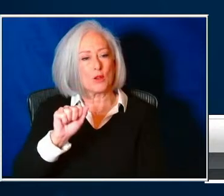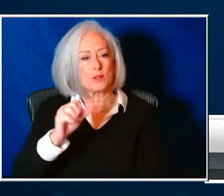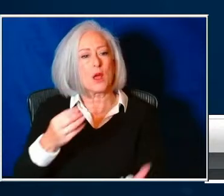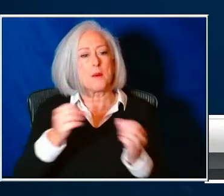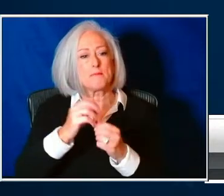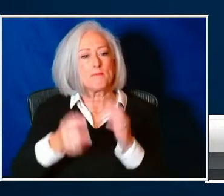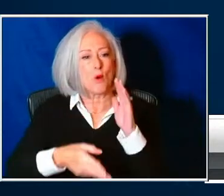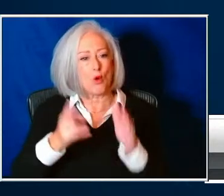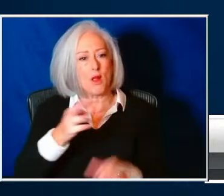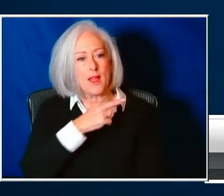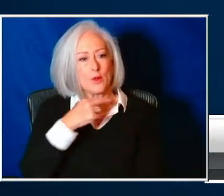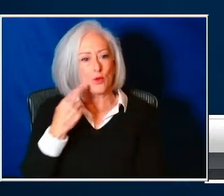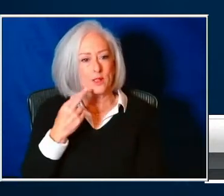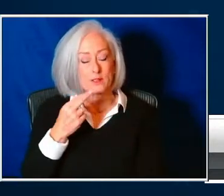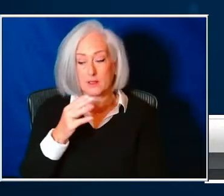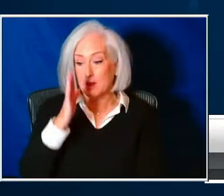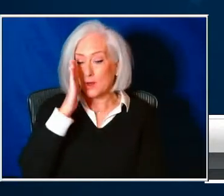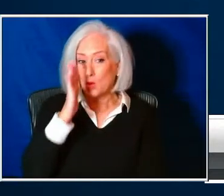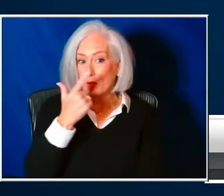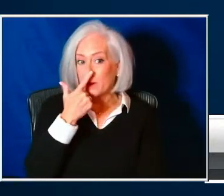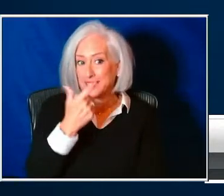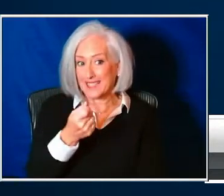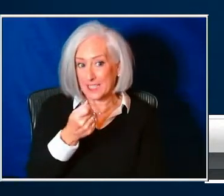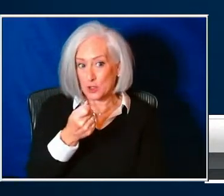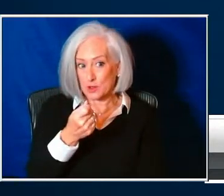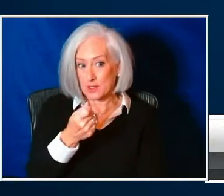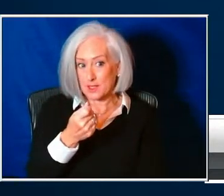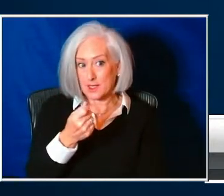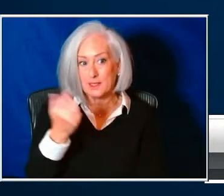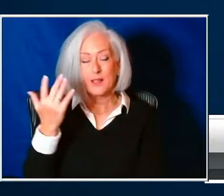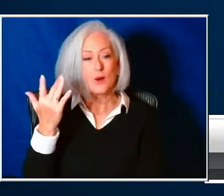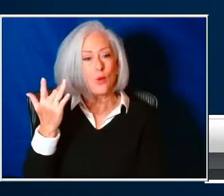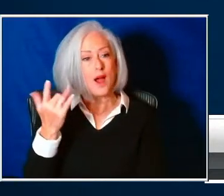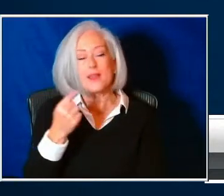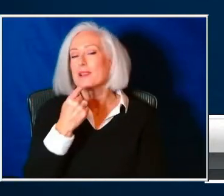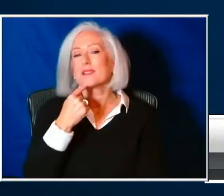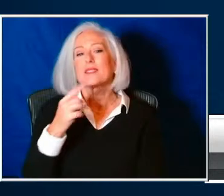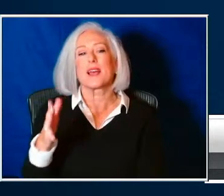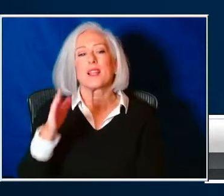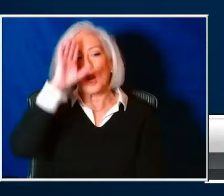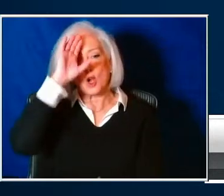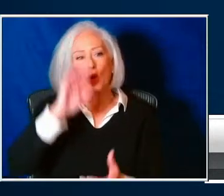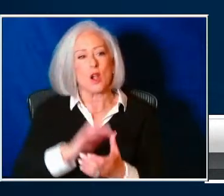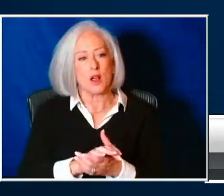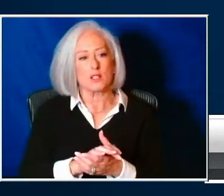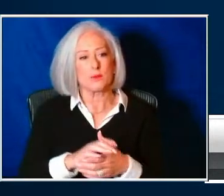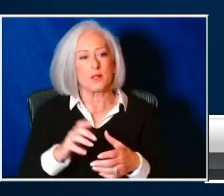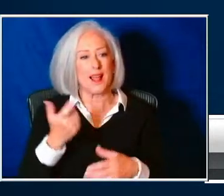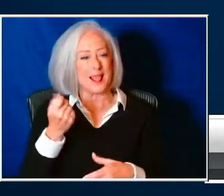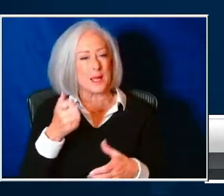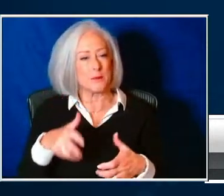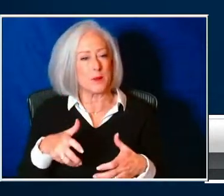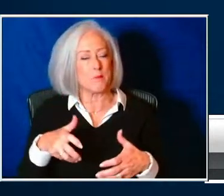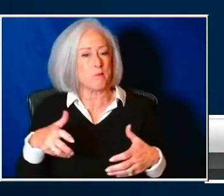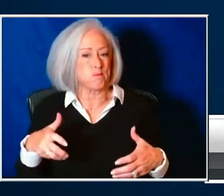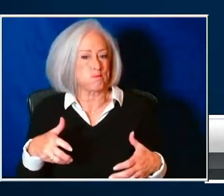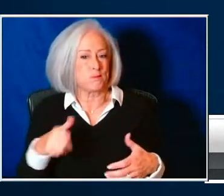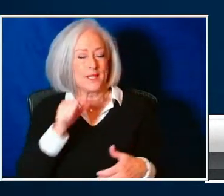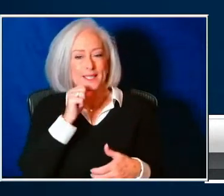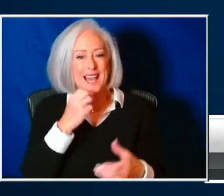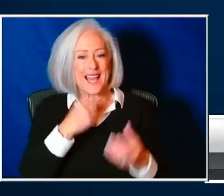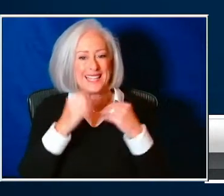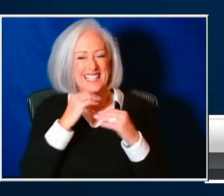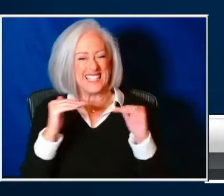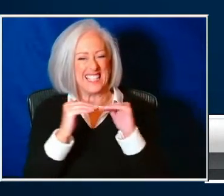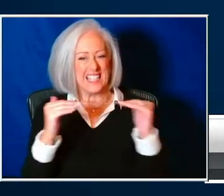because Jill said her husband is a little plump and doesn't, you know, eat quite as healthy as she thinks that, you know, as she does.